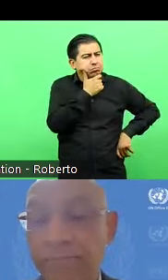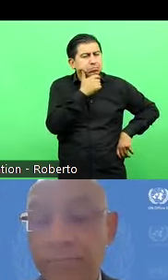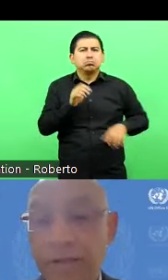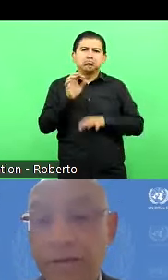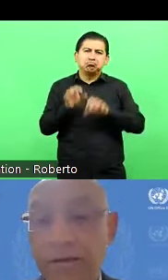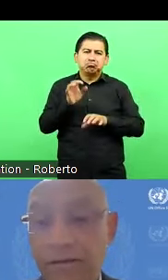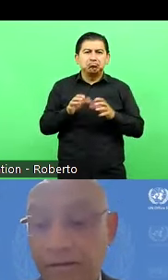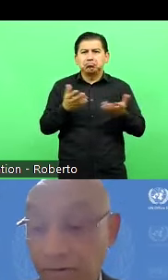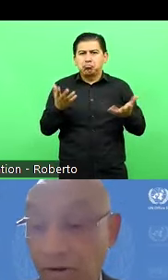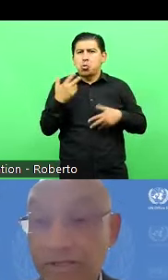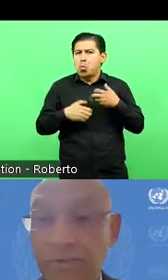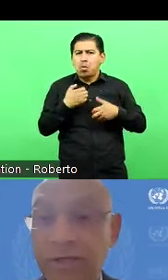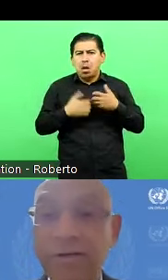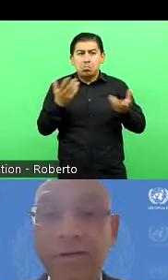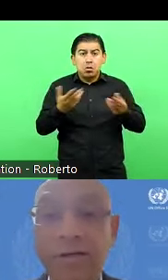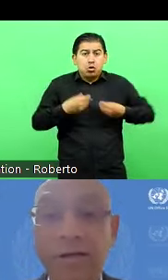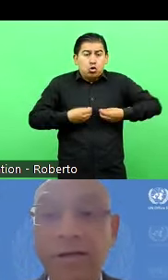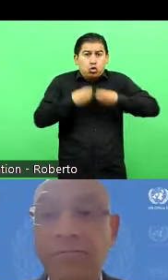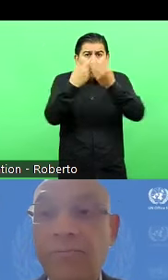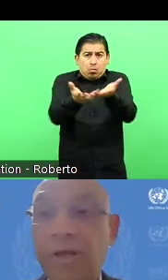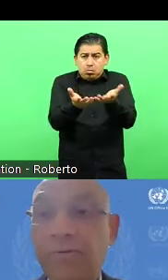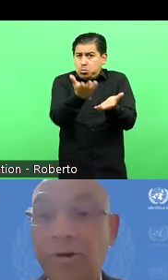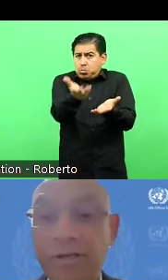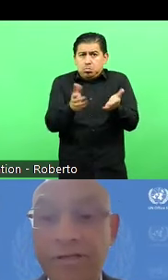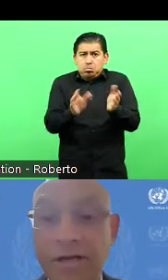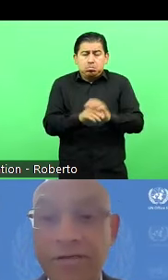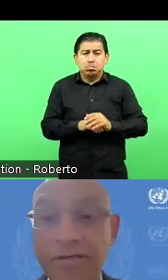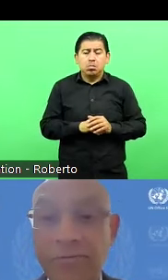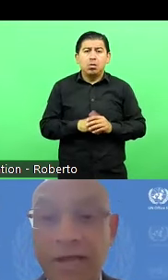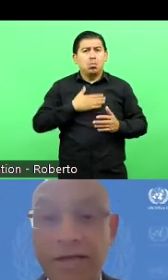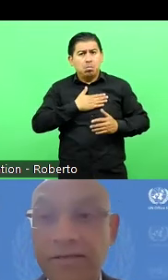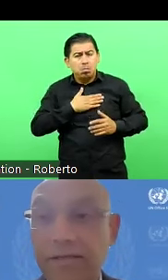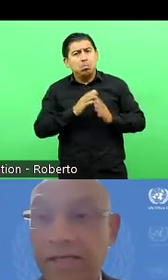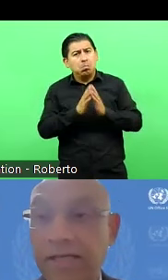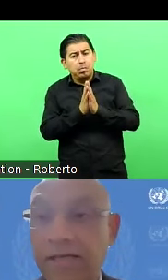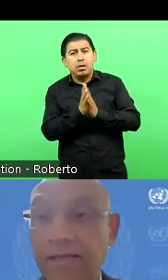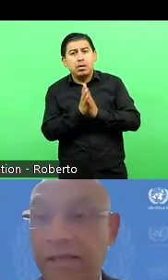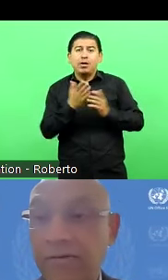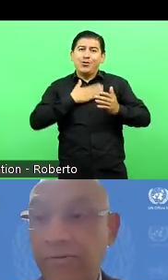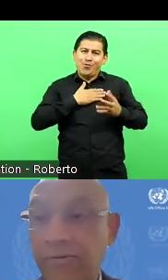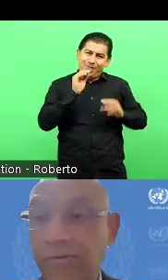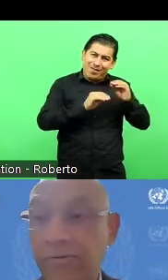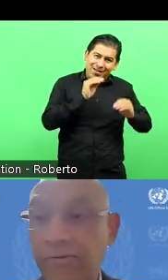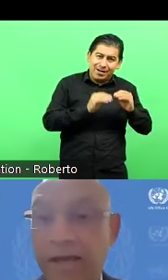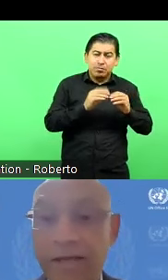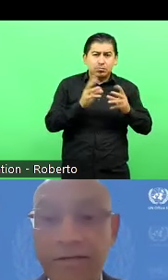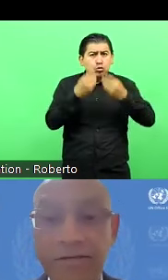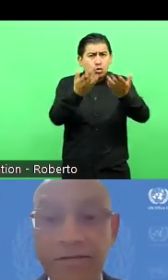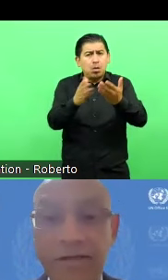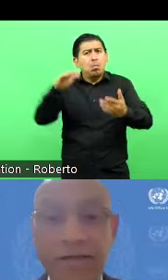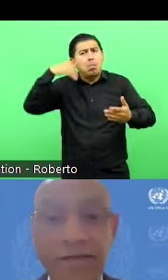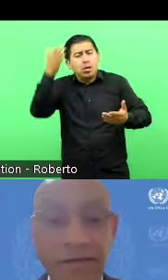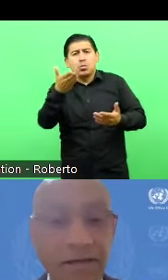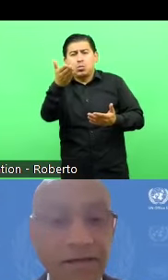the acknowledgement from where you got these slides. So with that, again, I thank you.